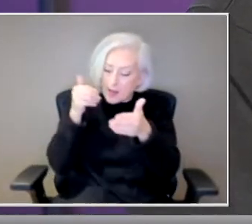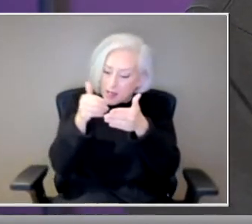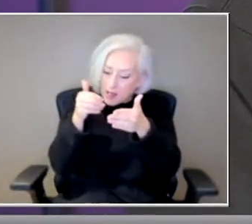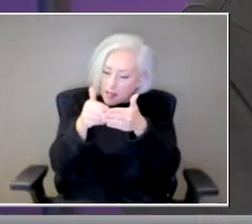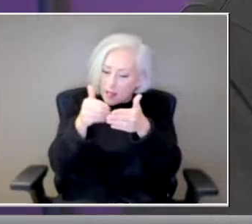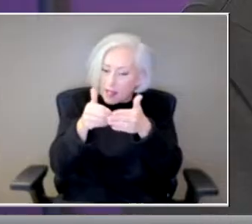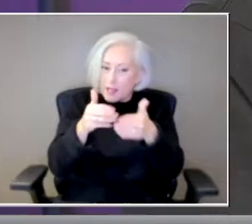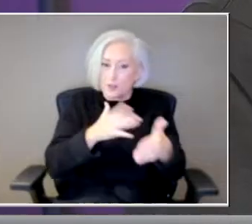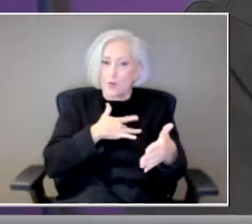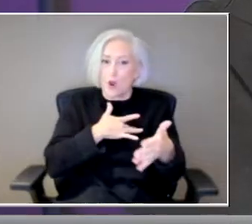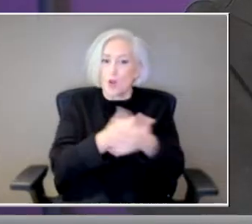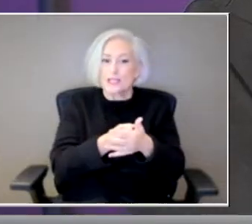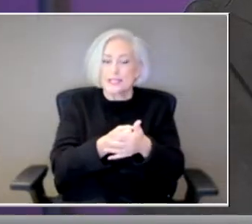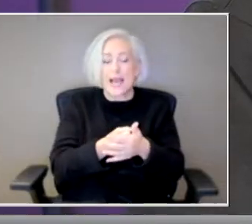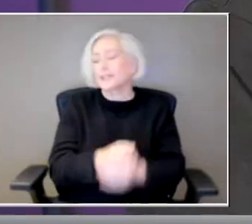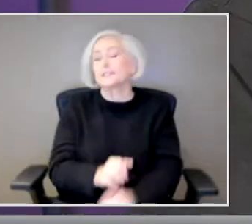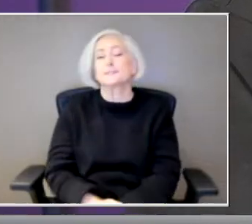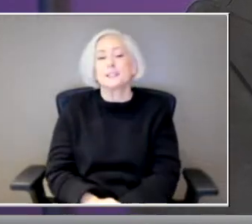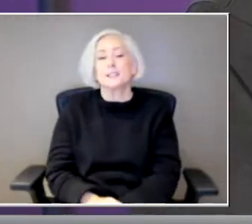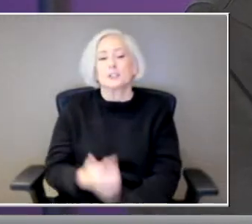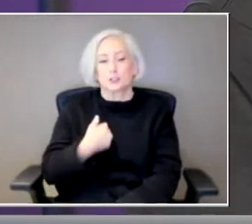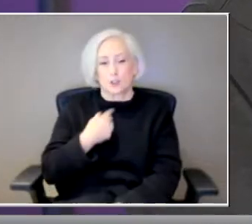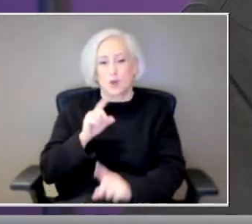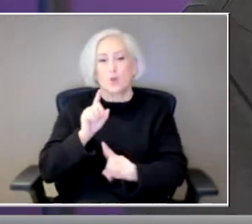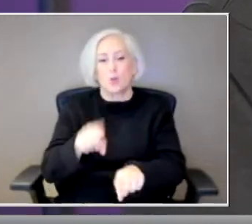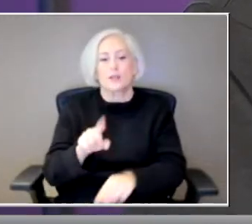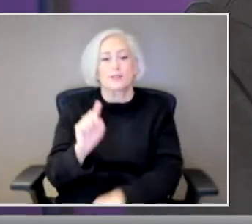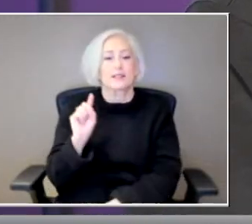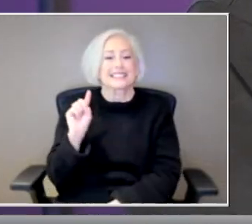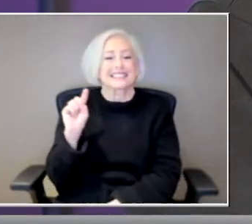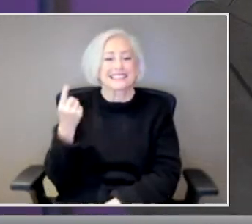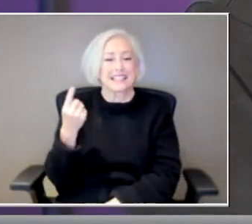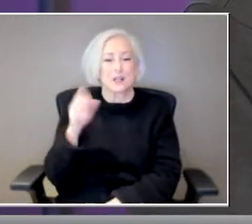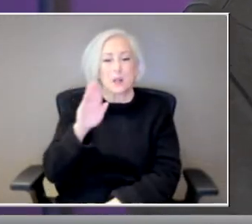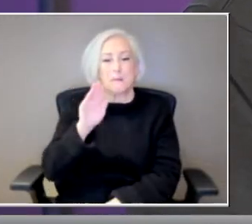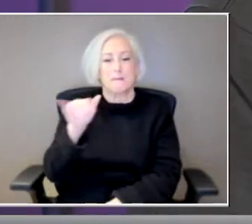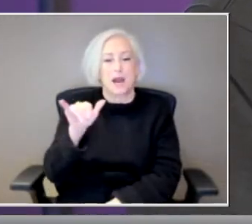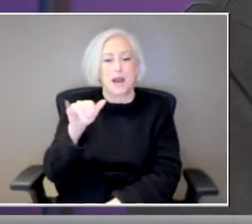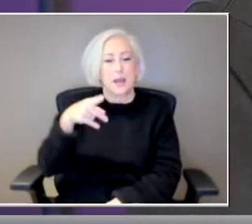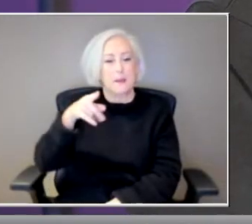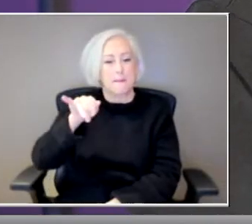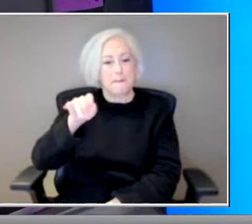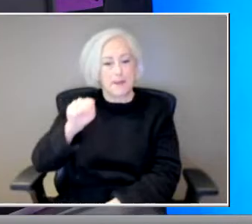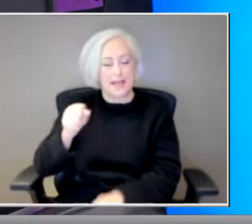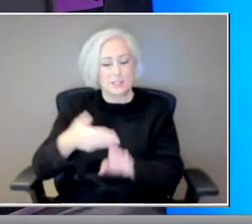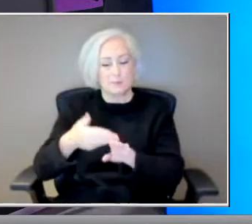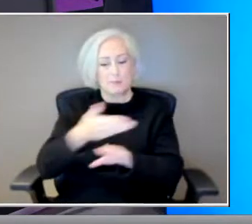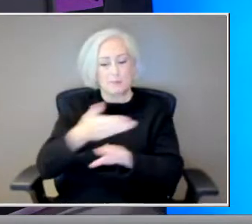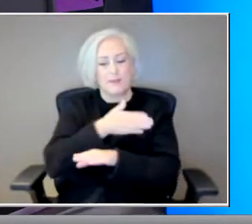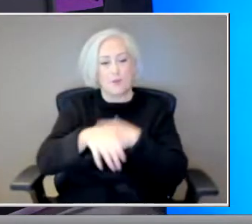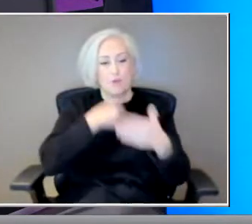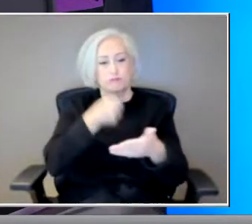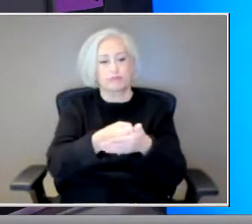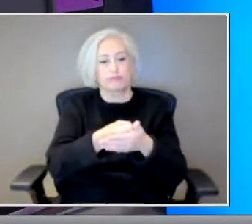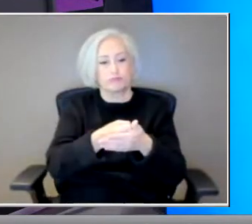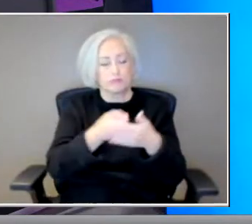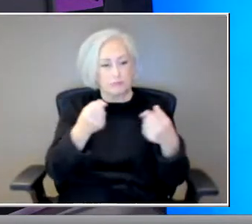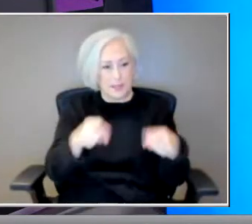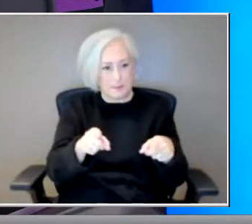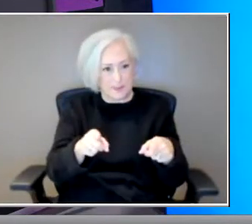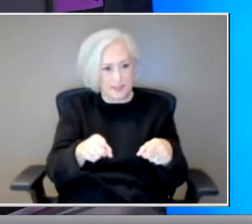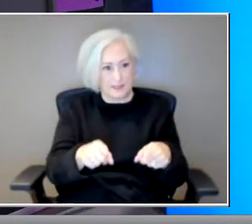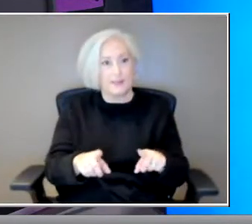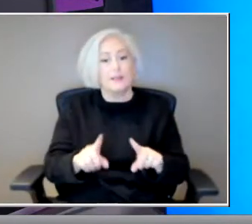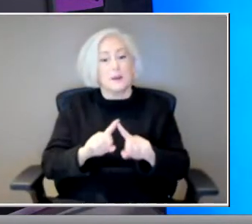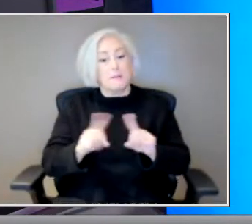one. Wow. So I went in and had a single bypass And that's- before I did have a heart attack. You know, but it did, I got a little